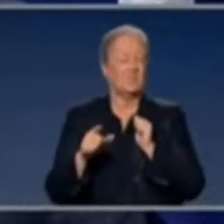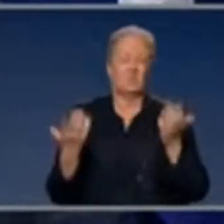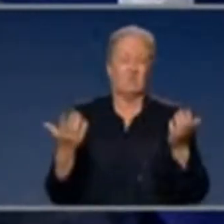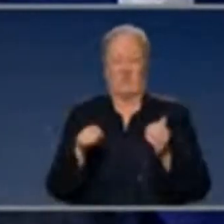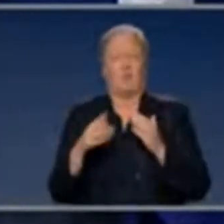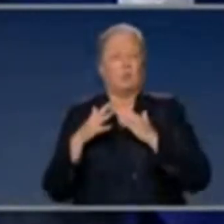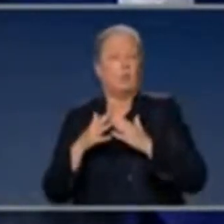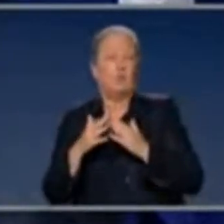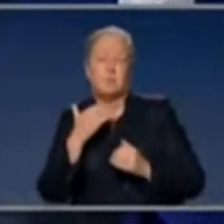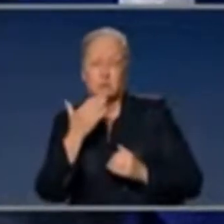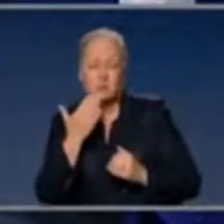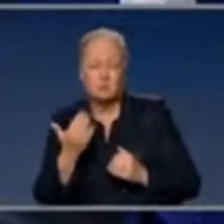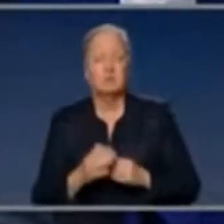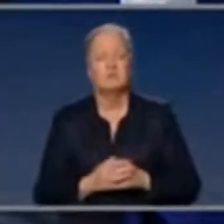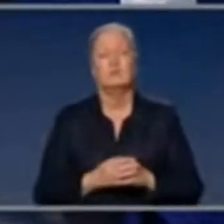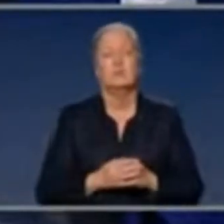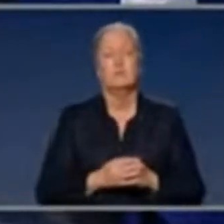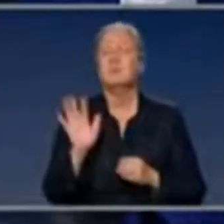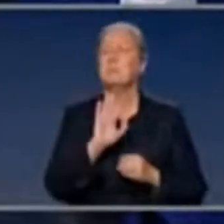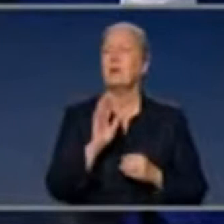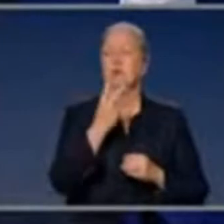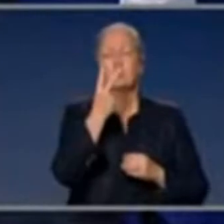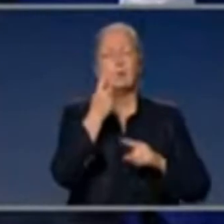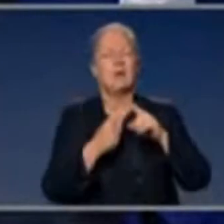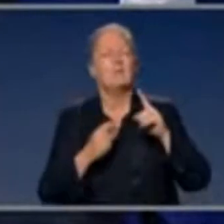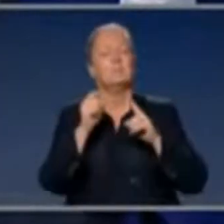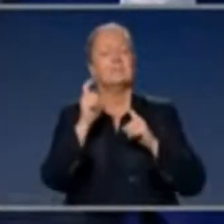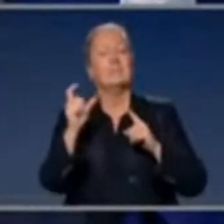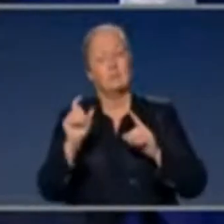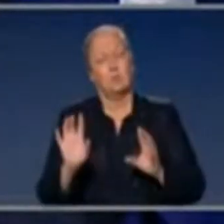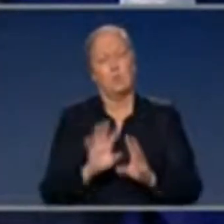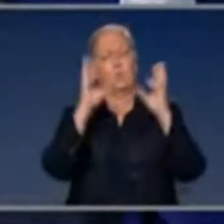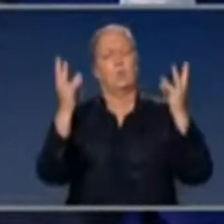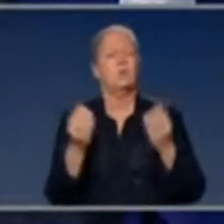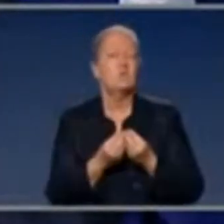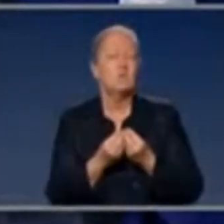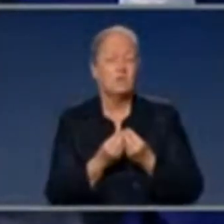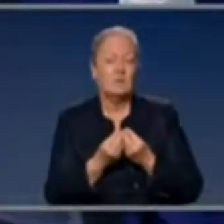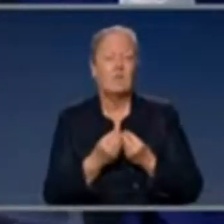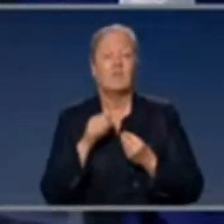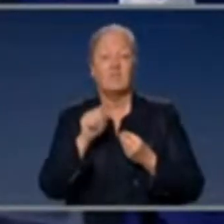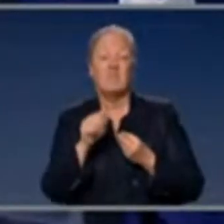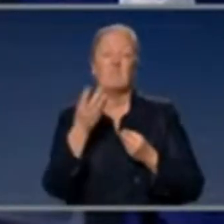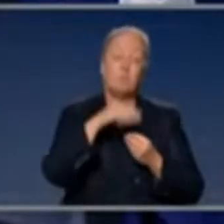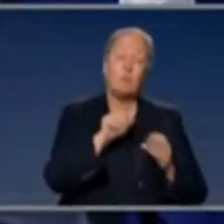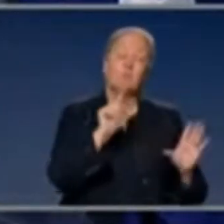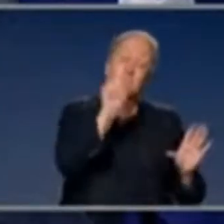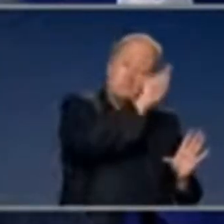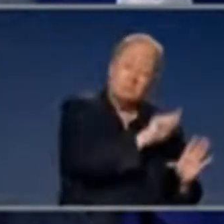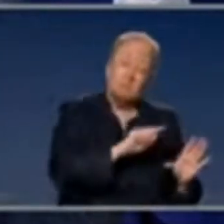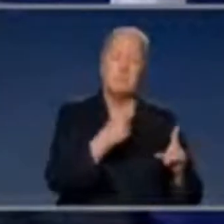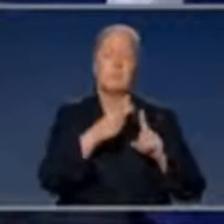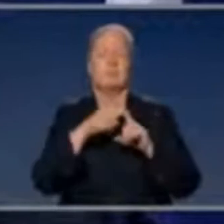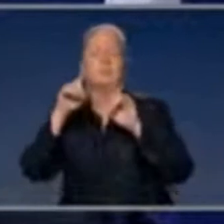state product of the states in total, around 2.5%. Now that ranges across the states and territories, but